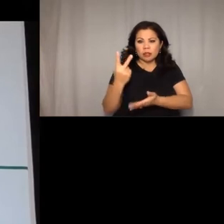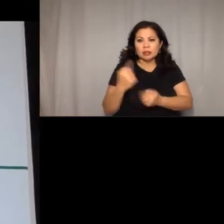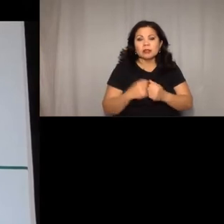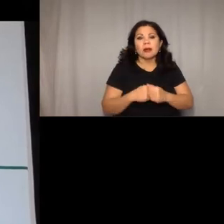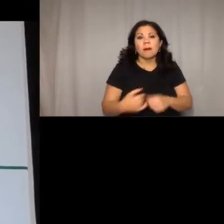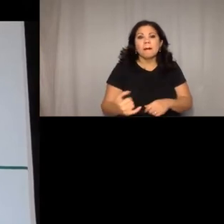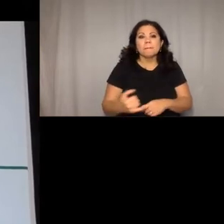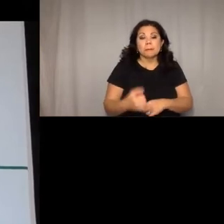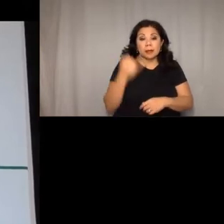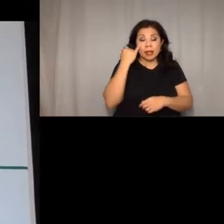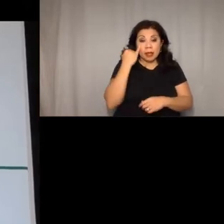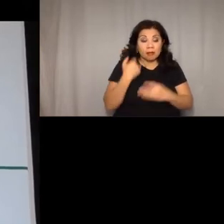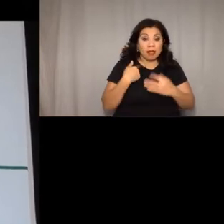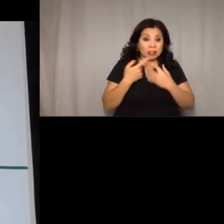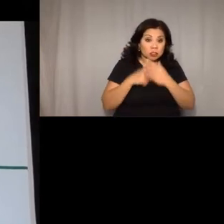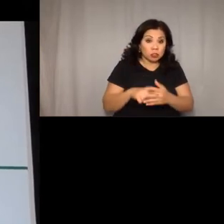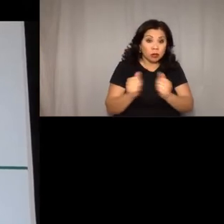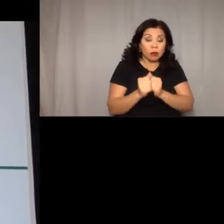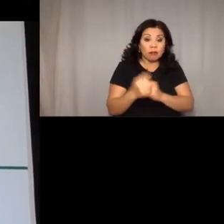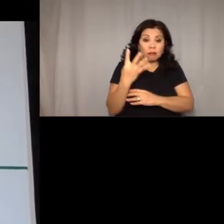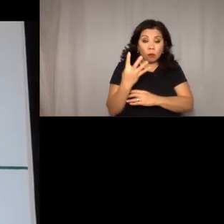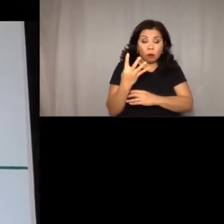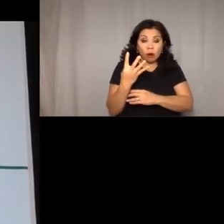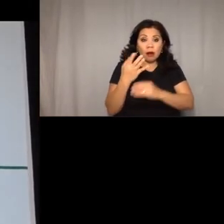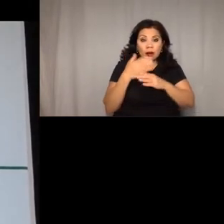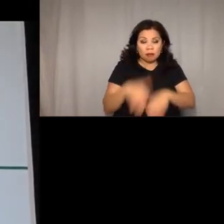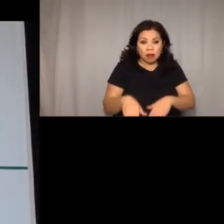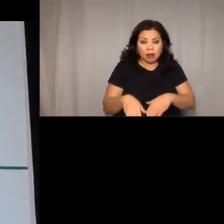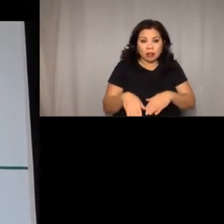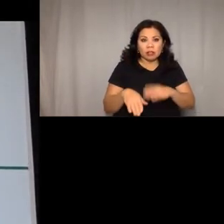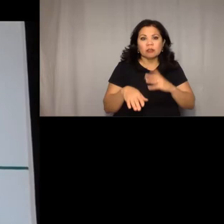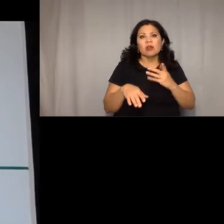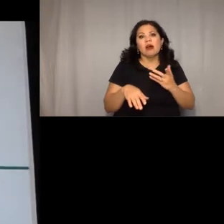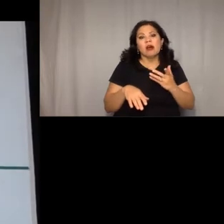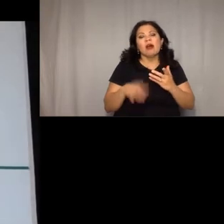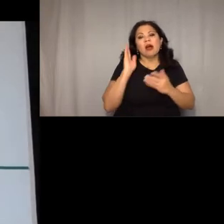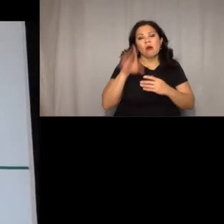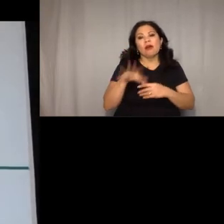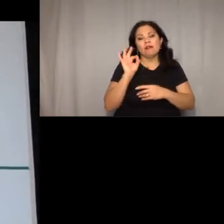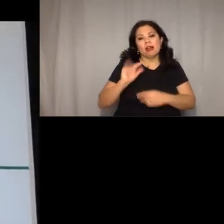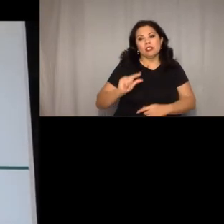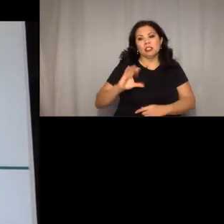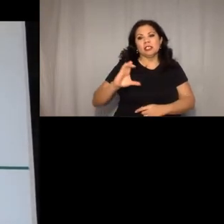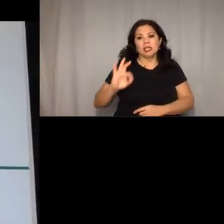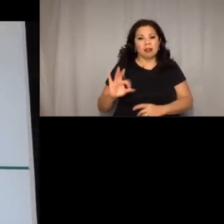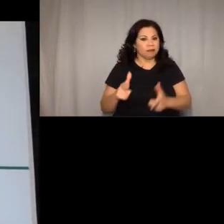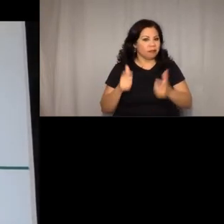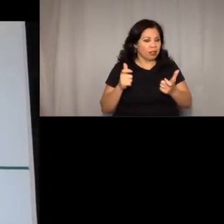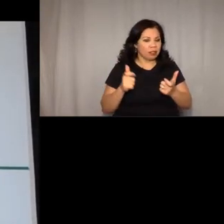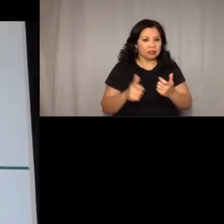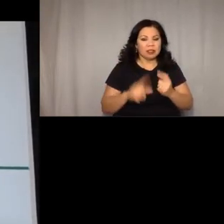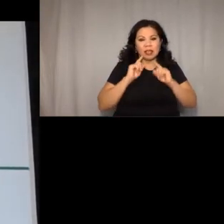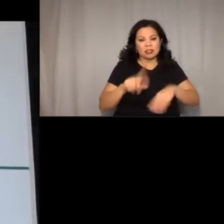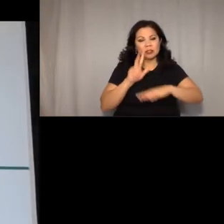4 originally, top and bottom, that would have been my GCF, the biggest number they had in common. And I would have got